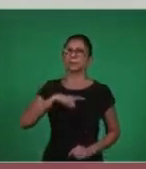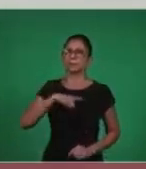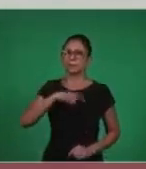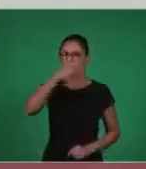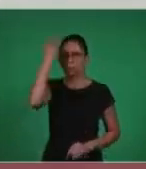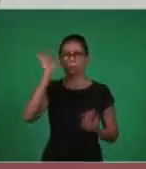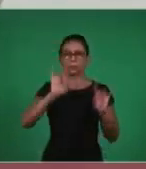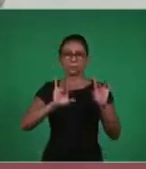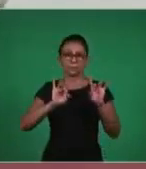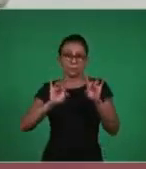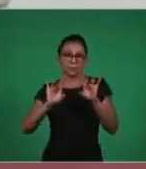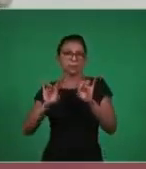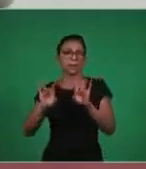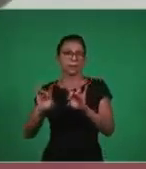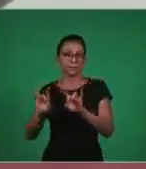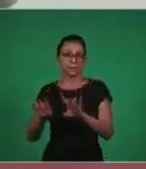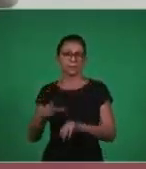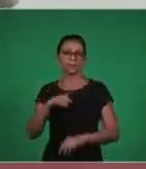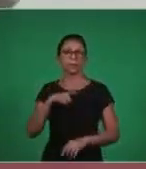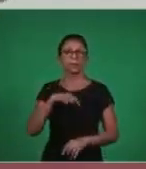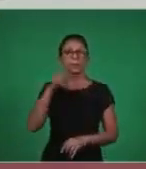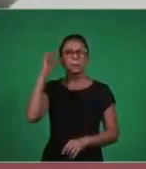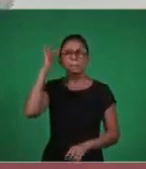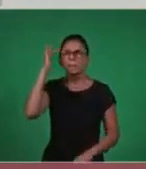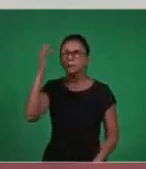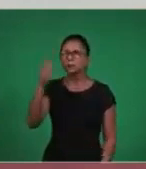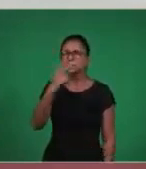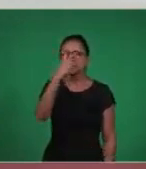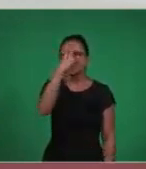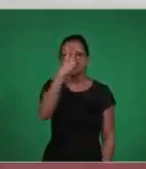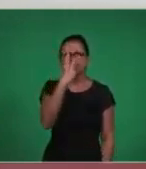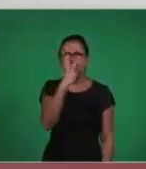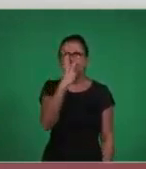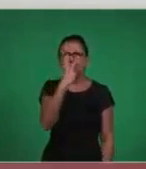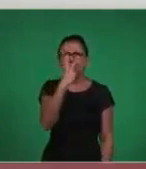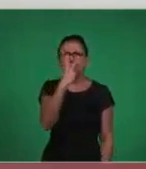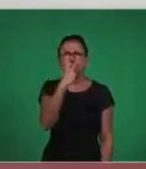specialized. Now imagine, a blind, deaf, and mute